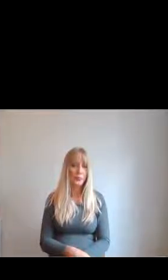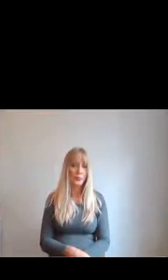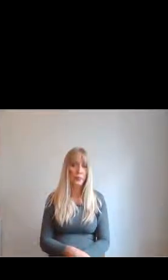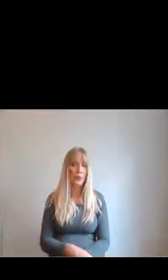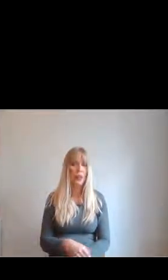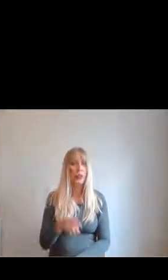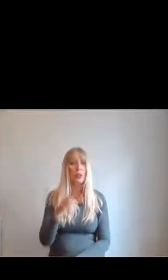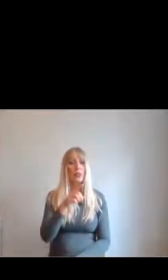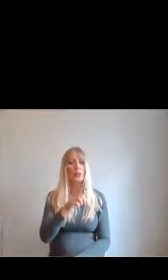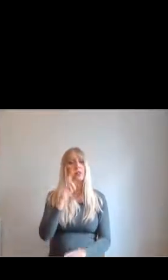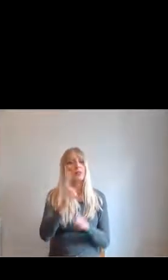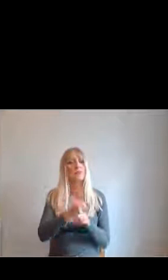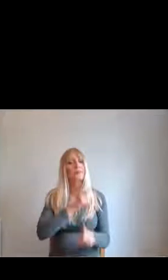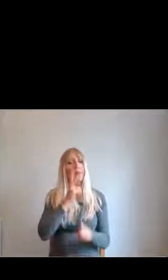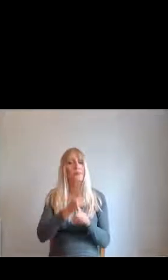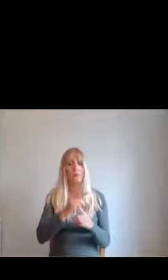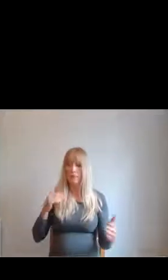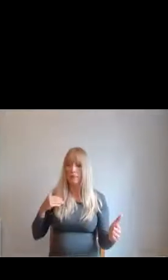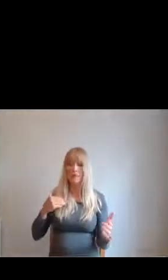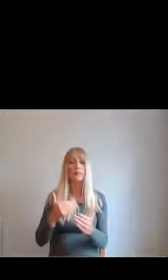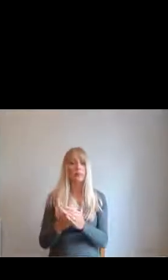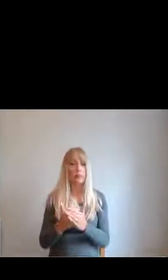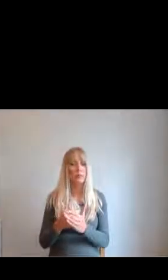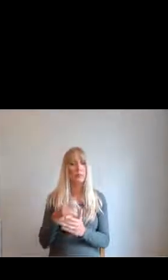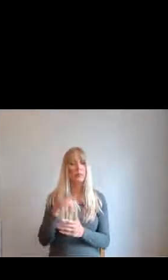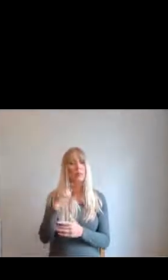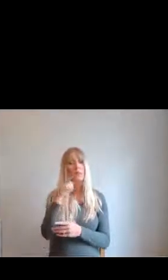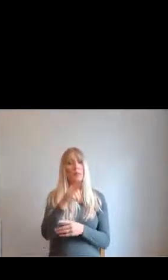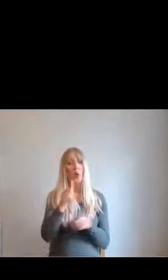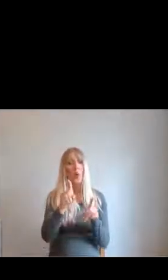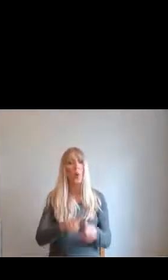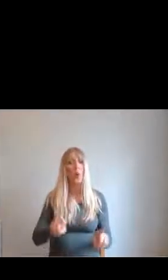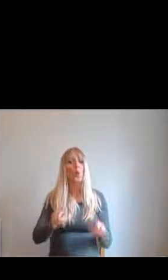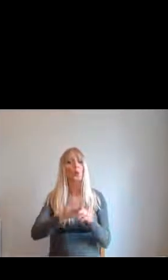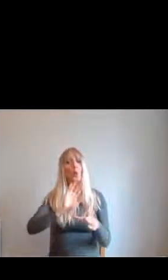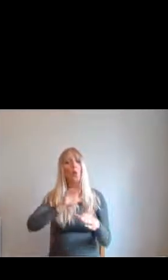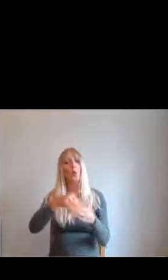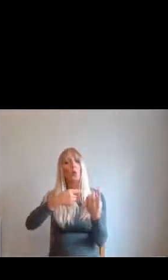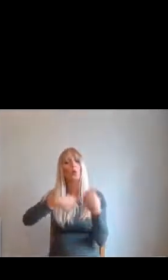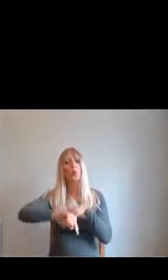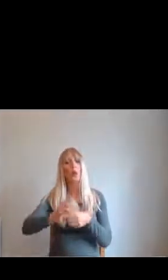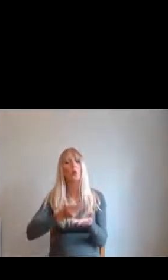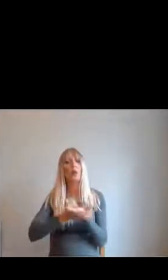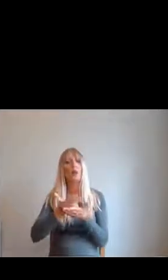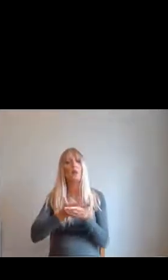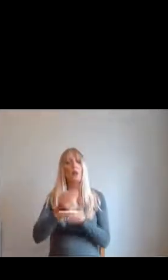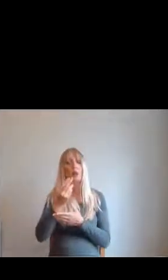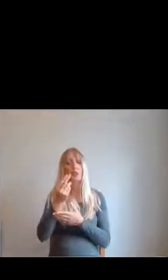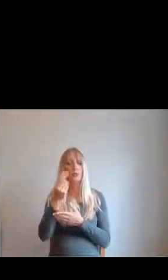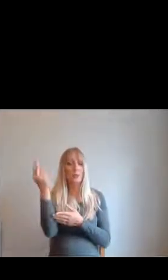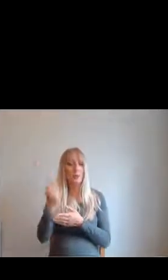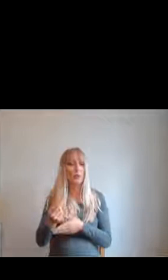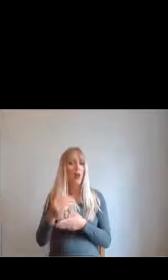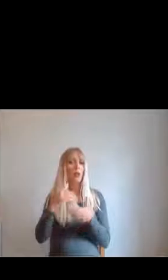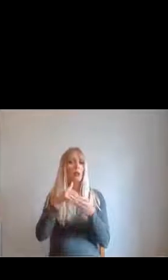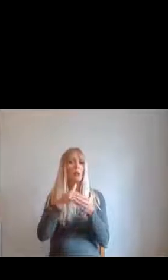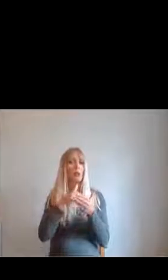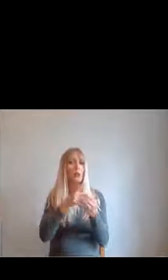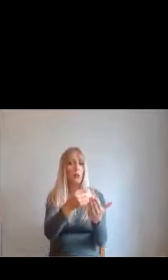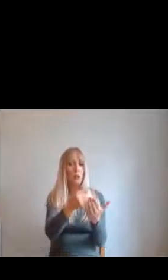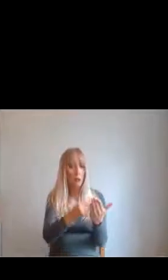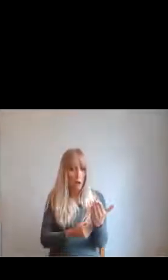So just to recap on that section, which is also on pages 82 and 83 of the Guide to Design